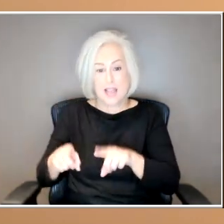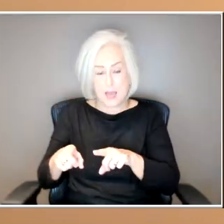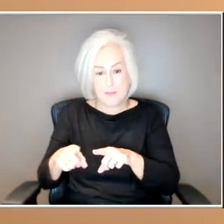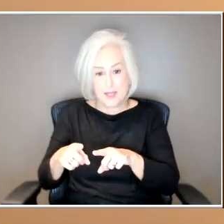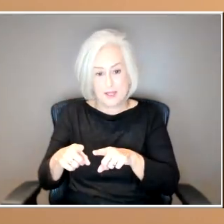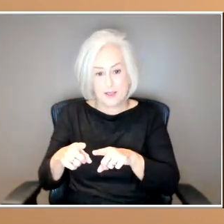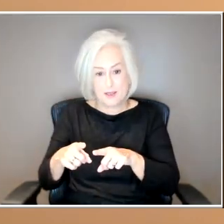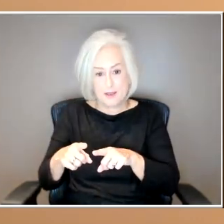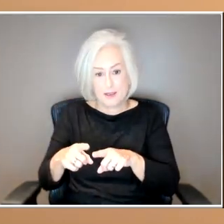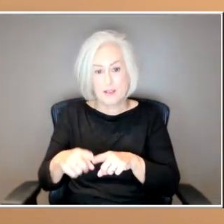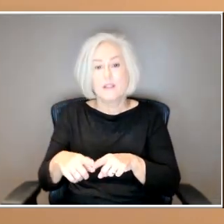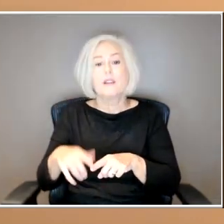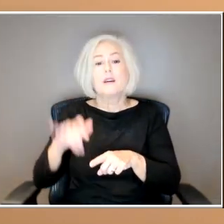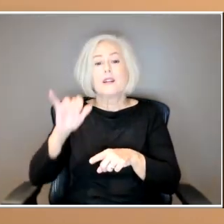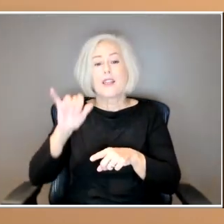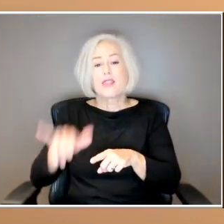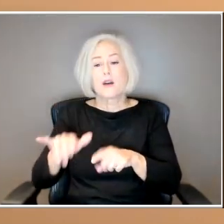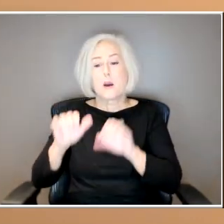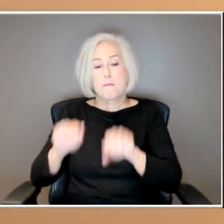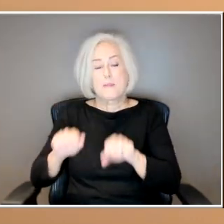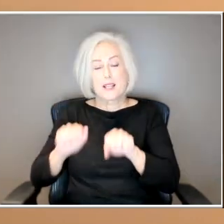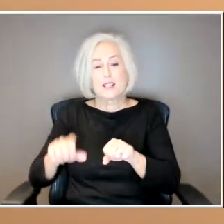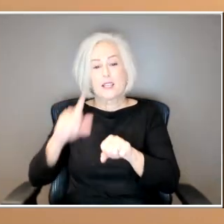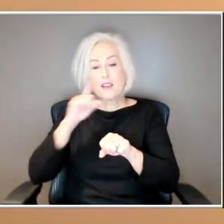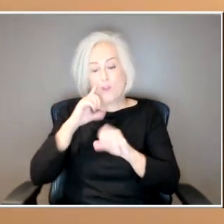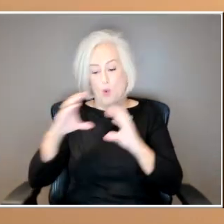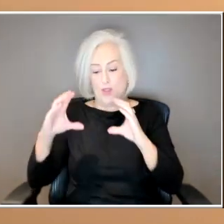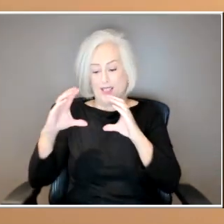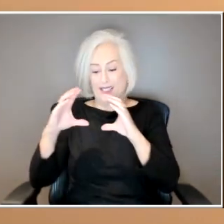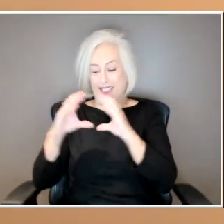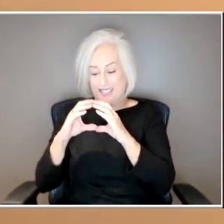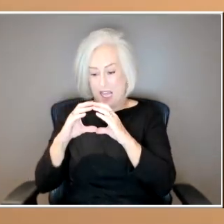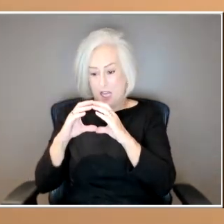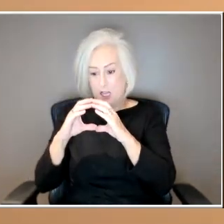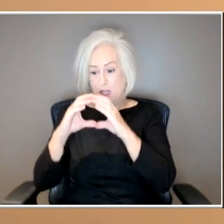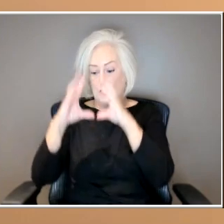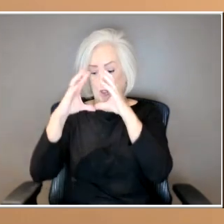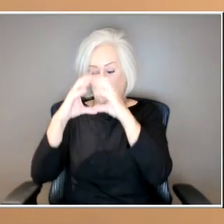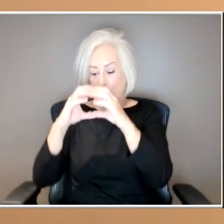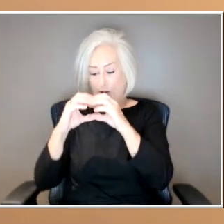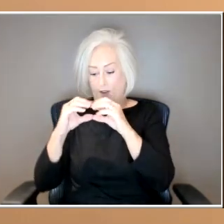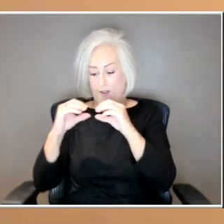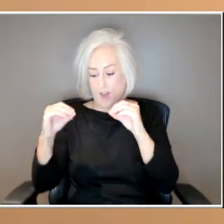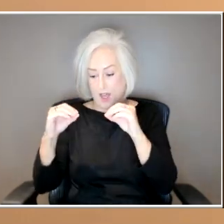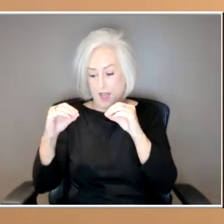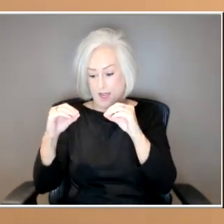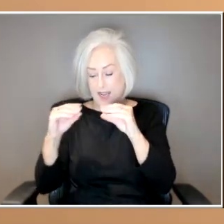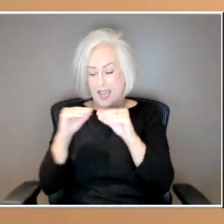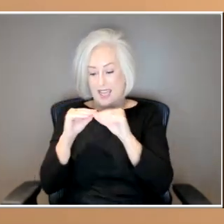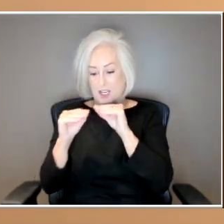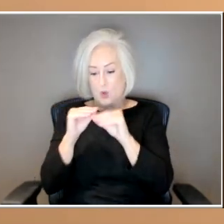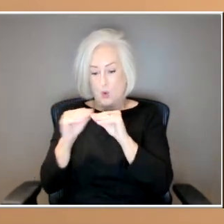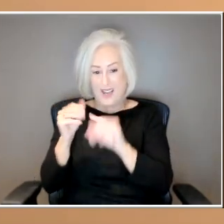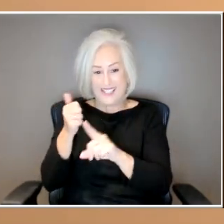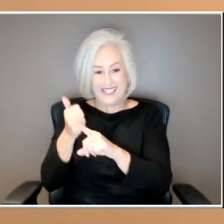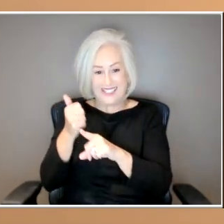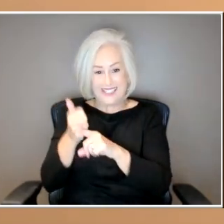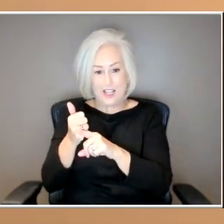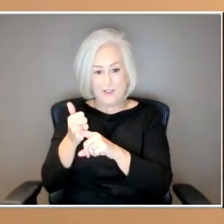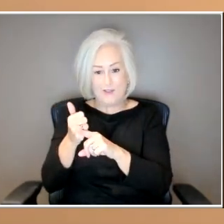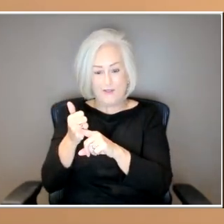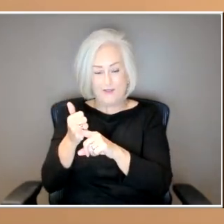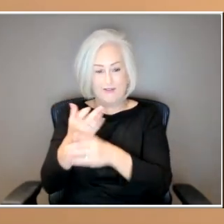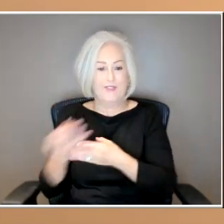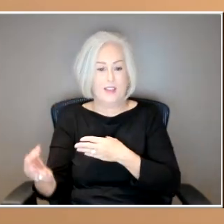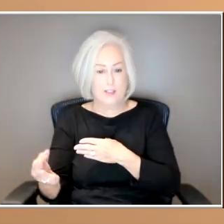those correction mechanisms are not in place or are not as strong. And so when our cells are growing and dividing, the natural normal little errors or